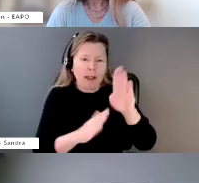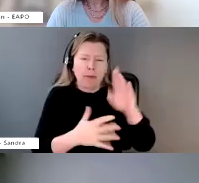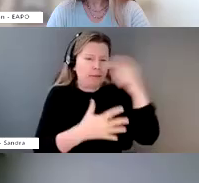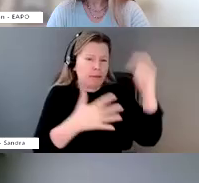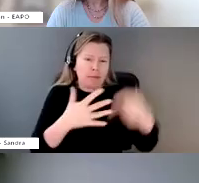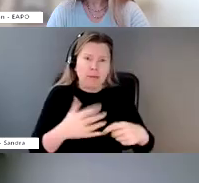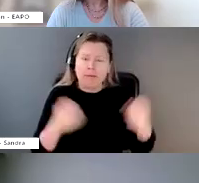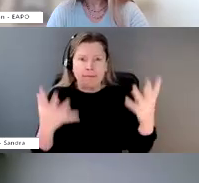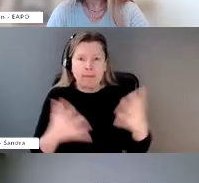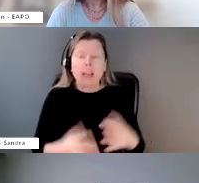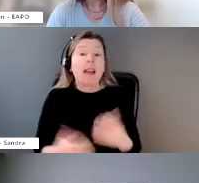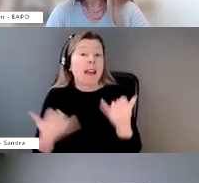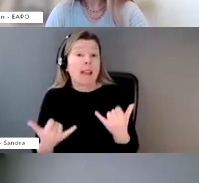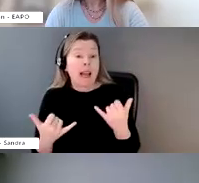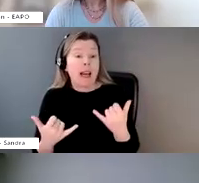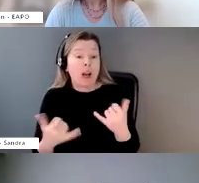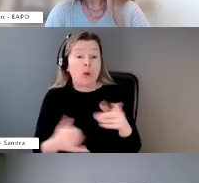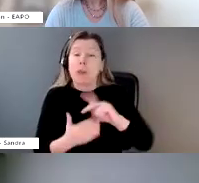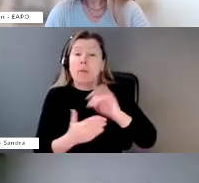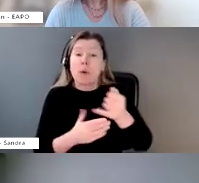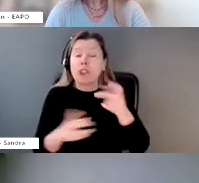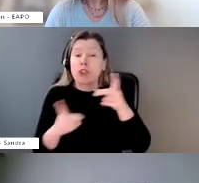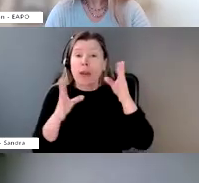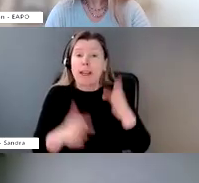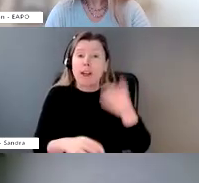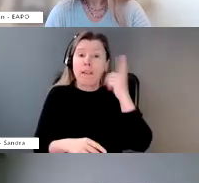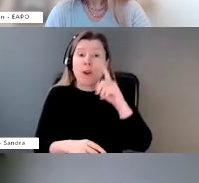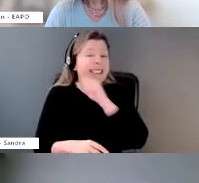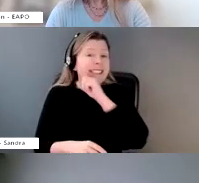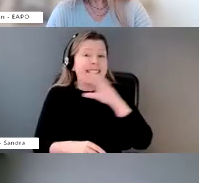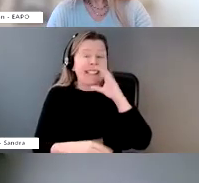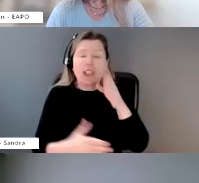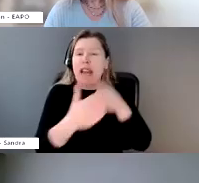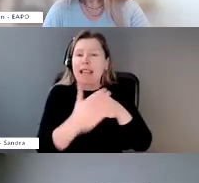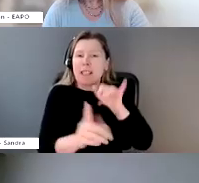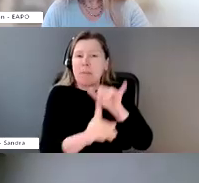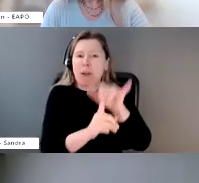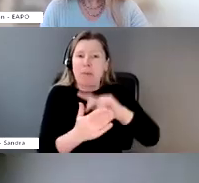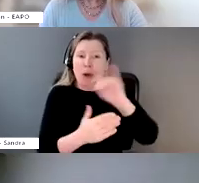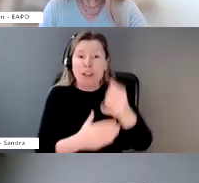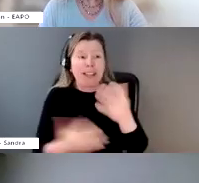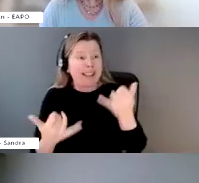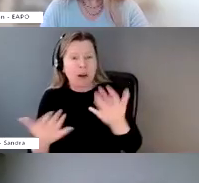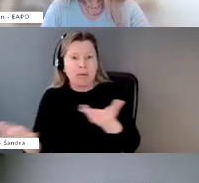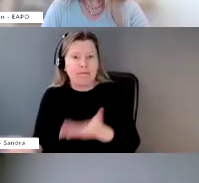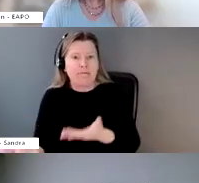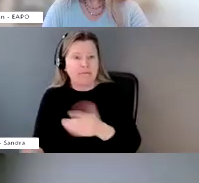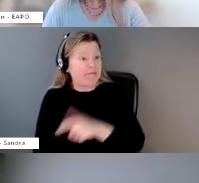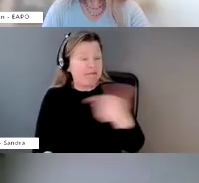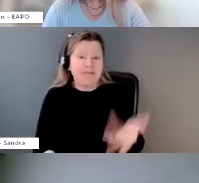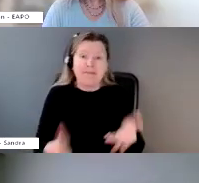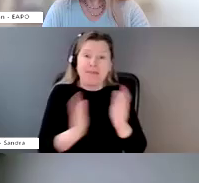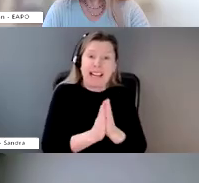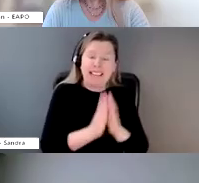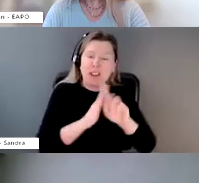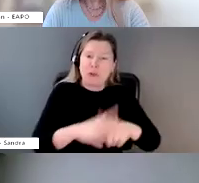Currently, she is the project director for the Seniors Anti-Bullying Project. So without further ado, I am going to ask Kirsten to start